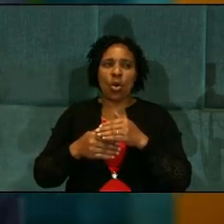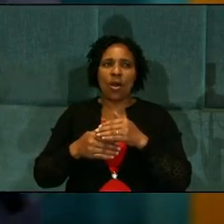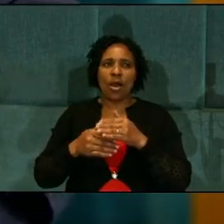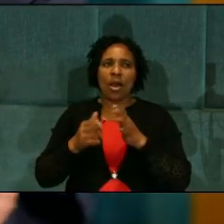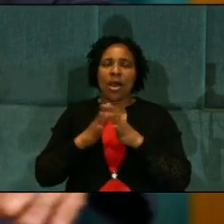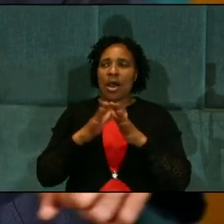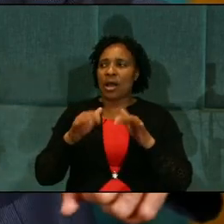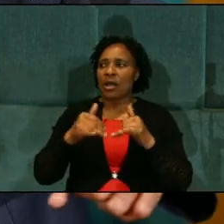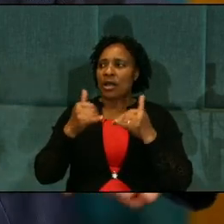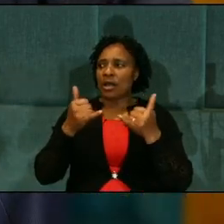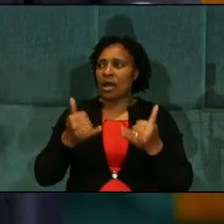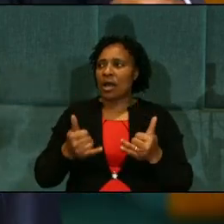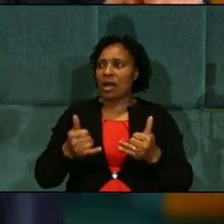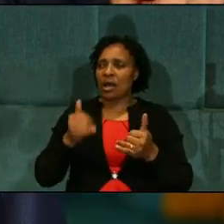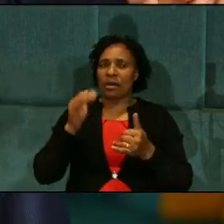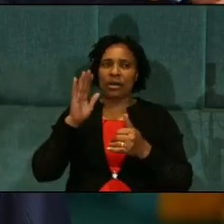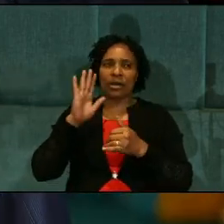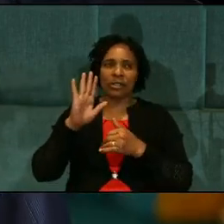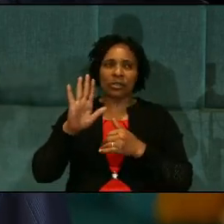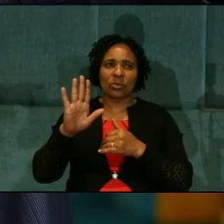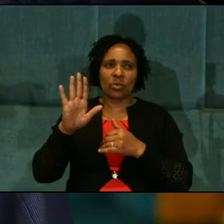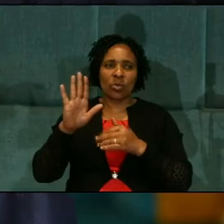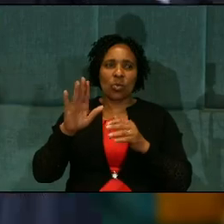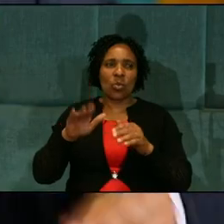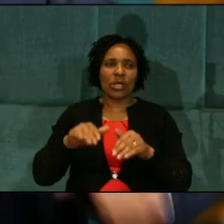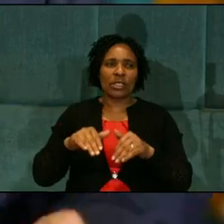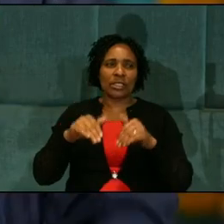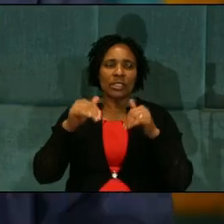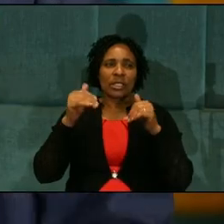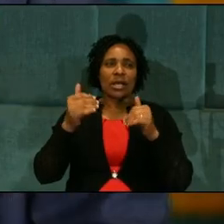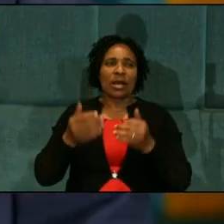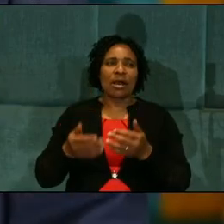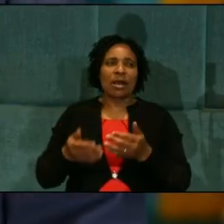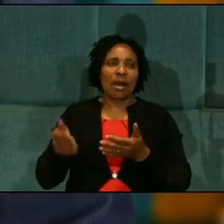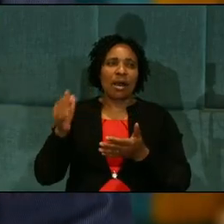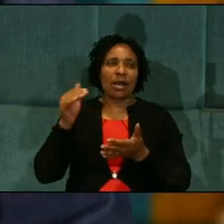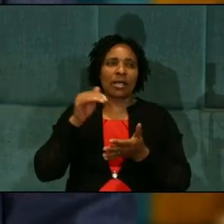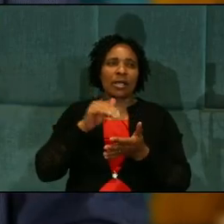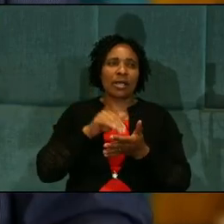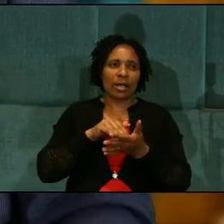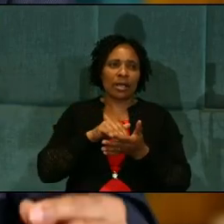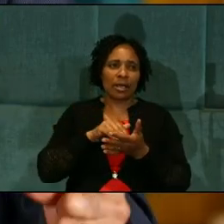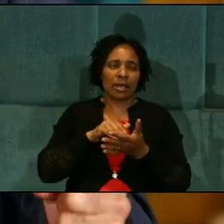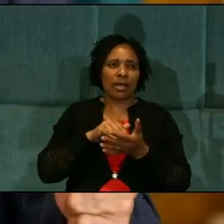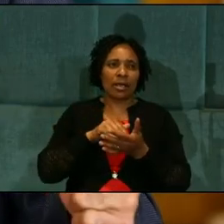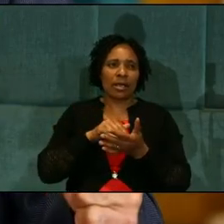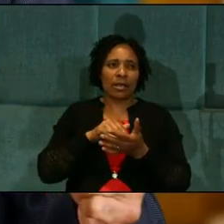come. God bless you. God bless you. He is waiting. Waiting again.